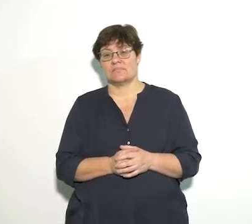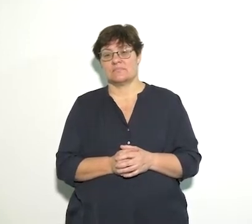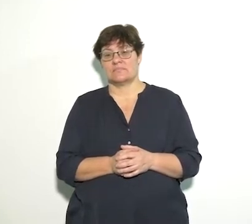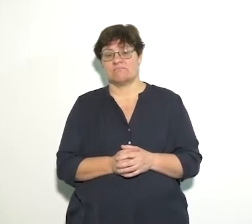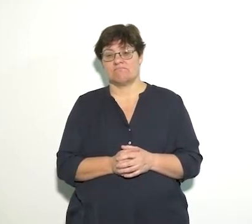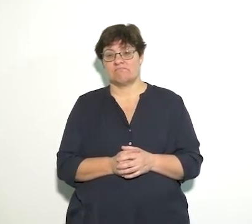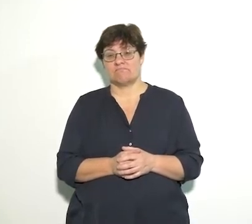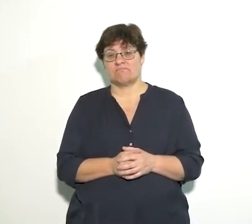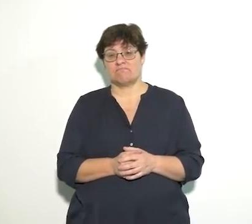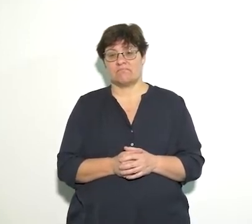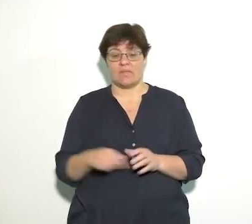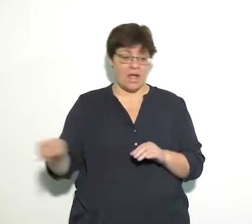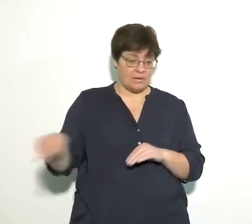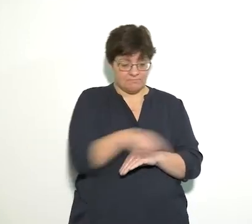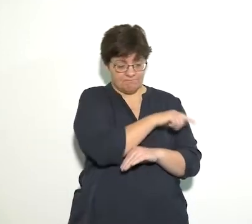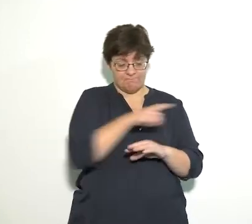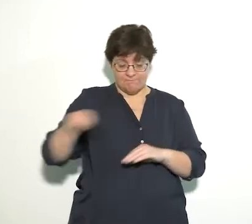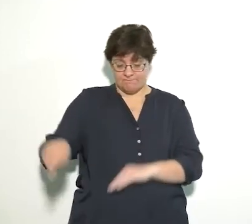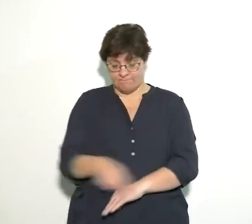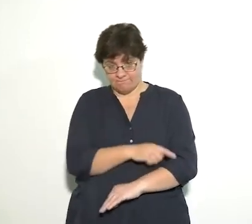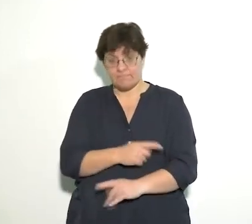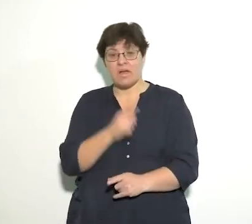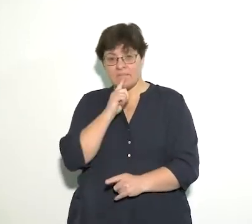And then you can cut them out so that they are identical.